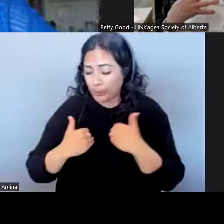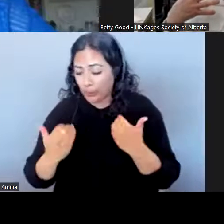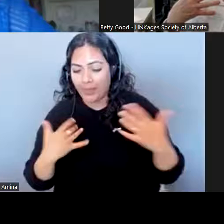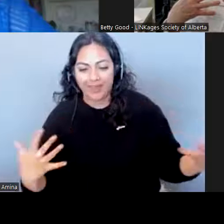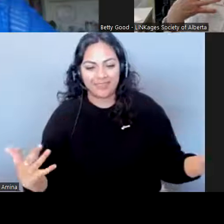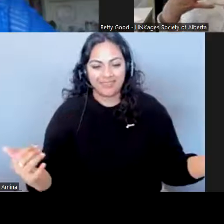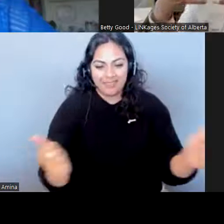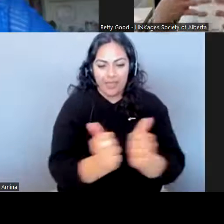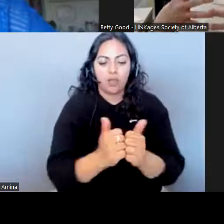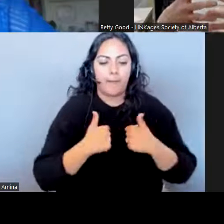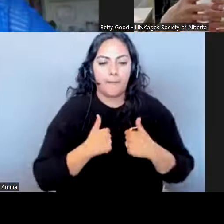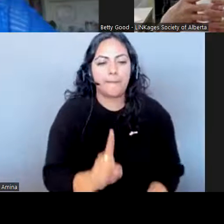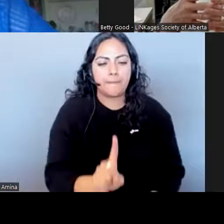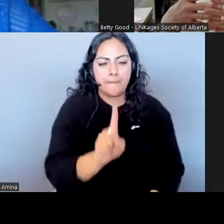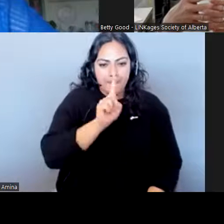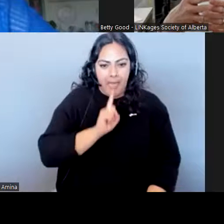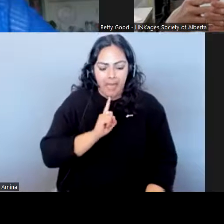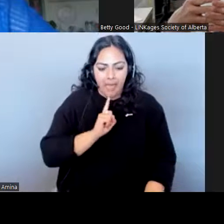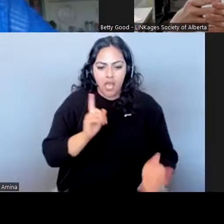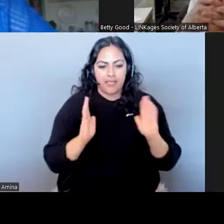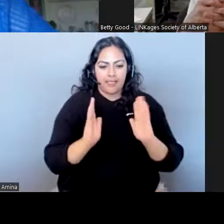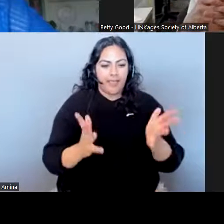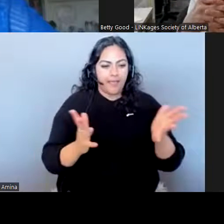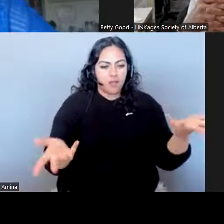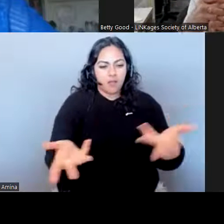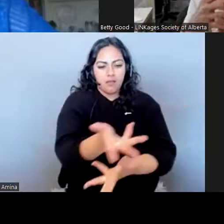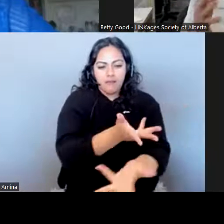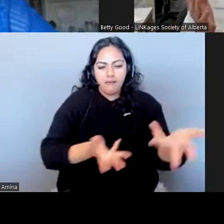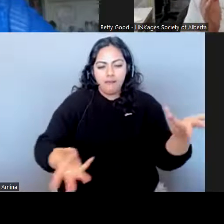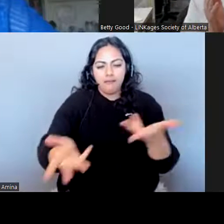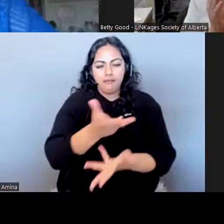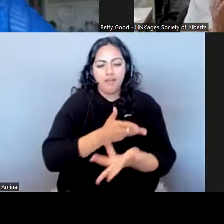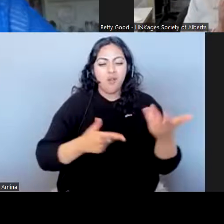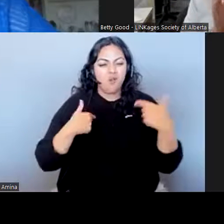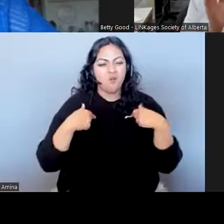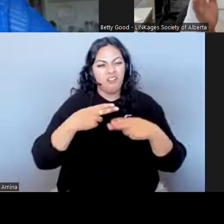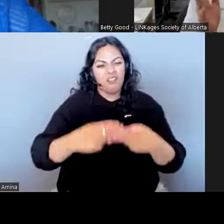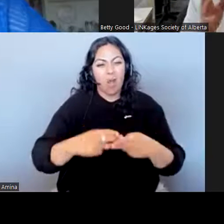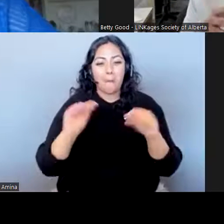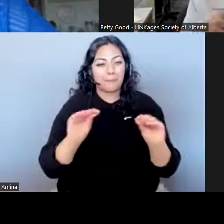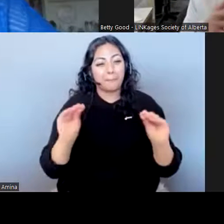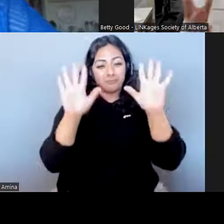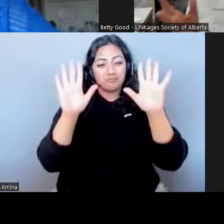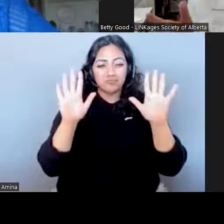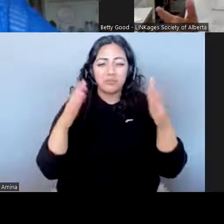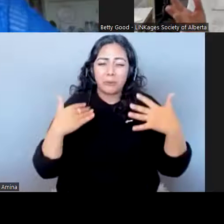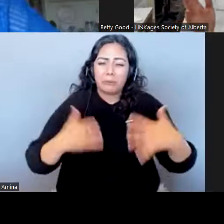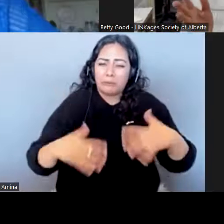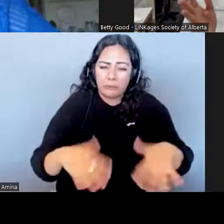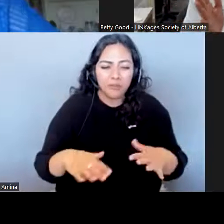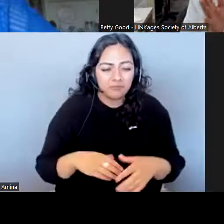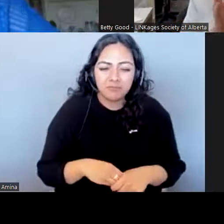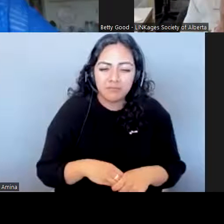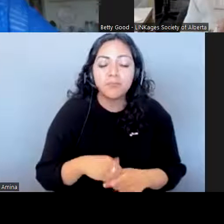back. I love seeing the magic. We call it magic. And any of you, if